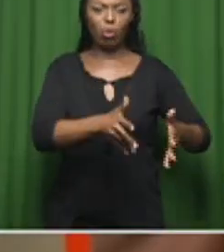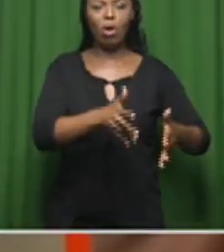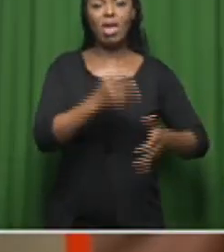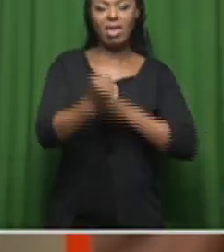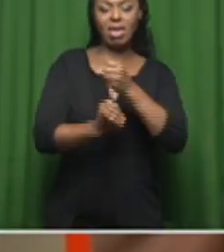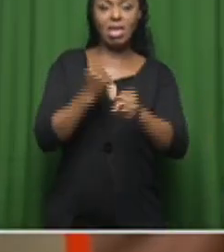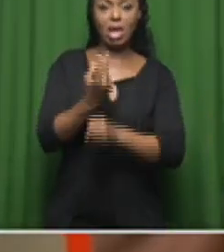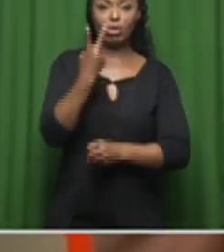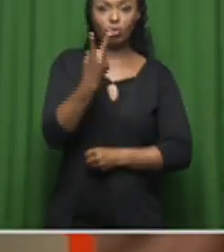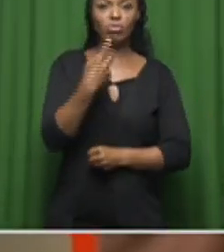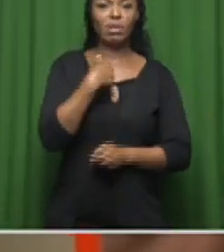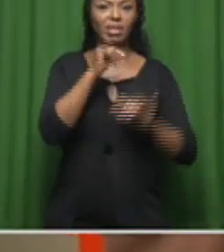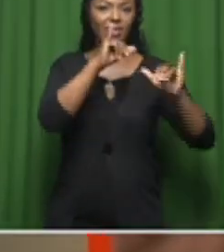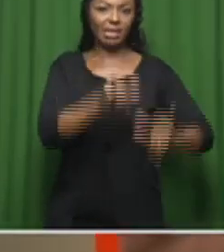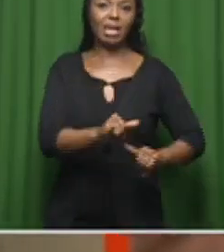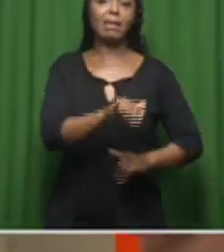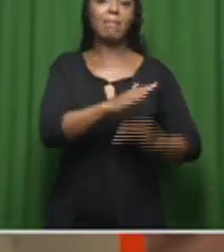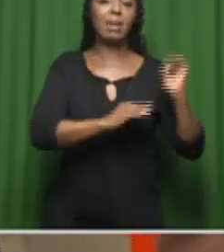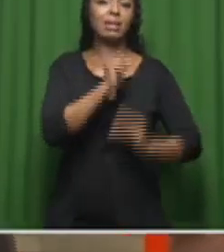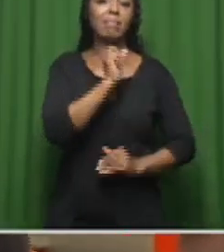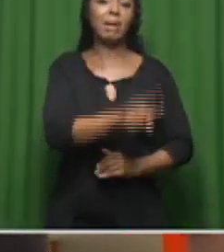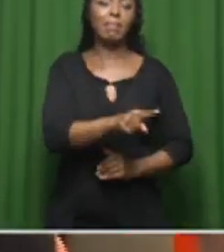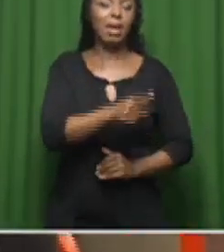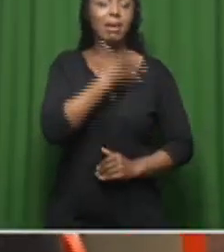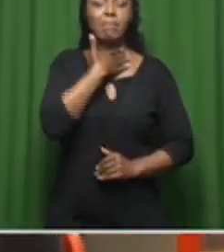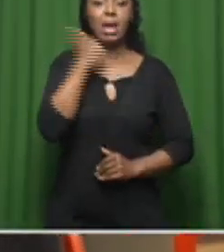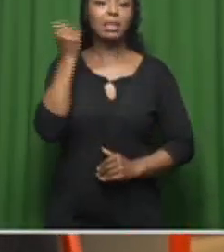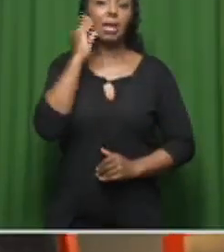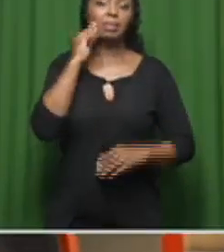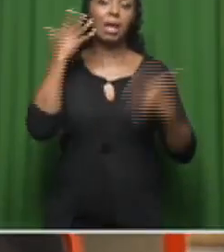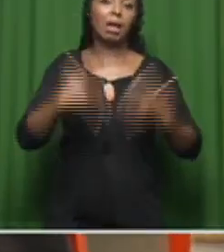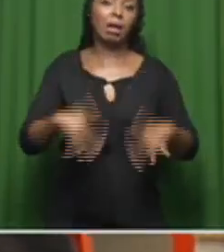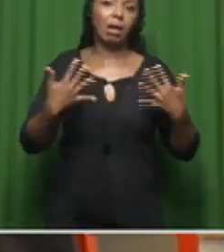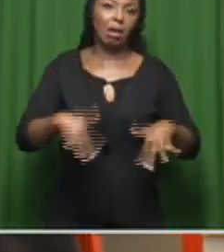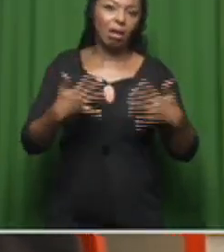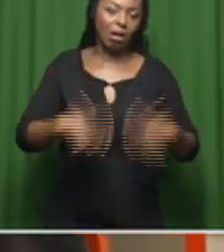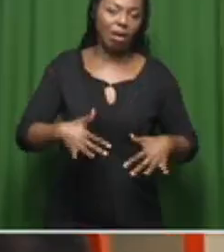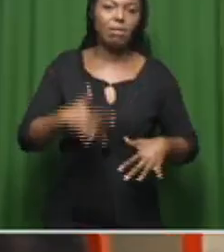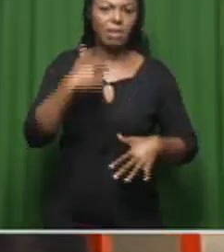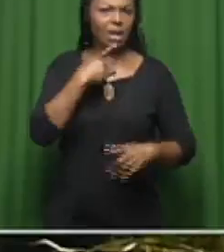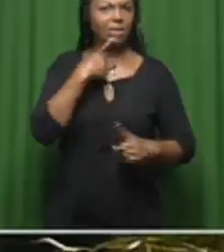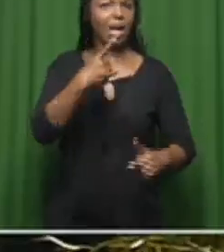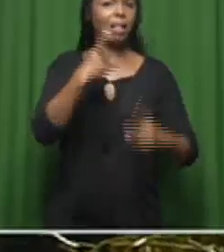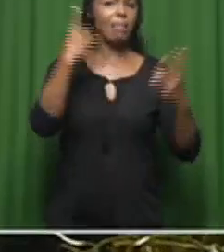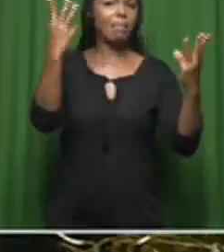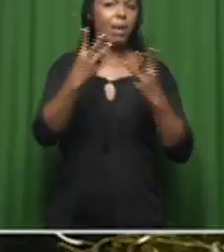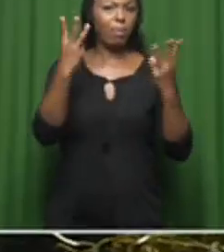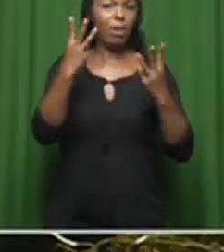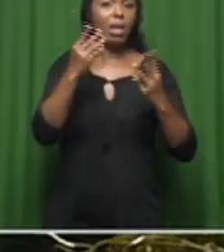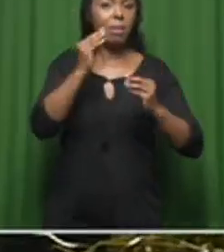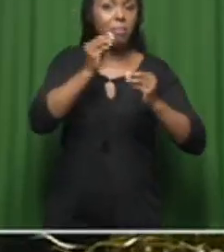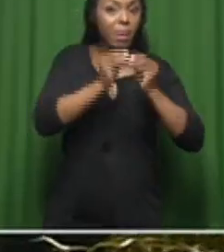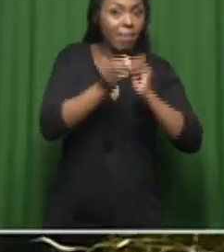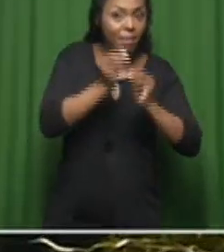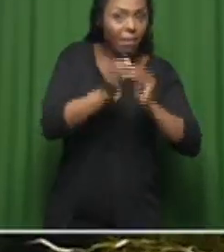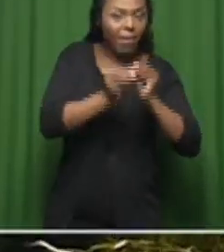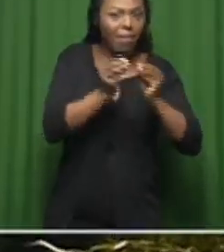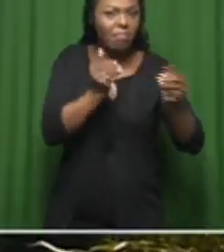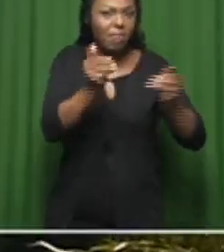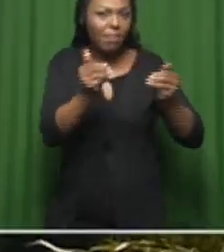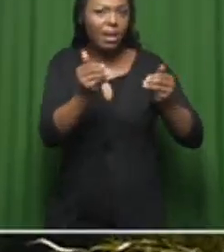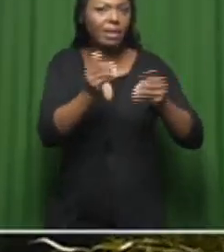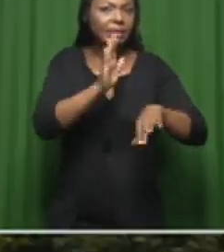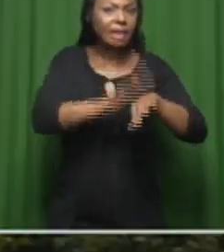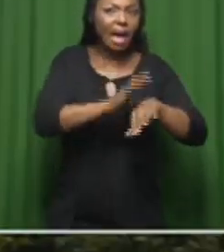2 years now and it's the best experience. I've always told people that when it comes to maintenance of the building, they don't even take